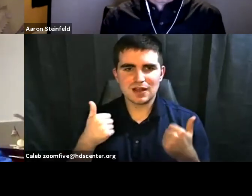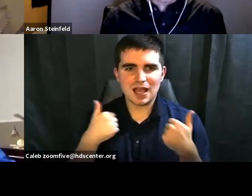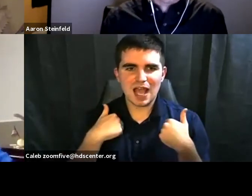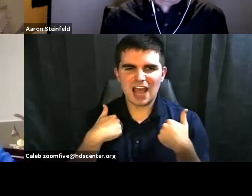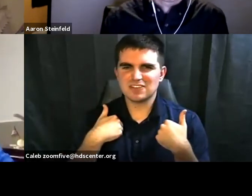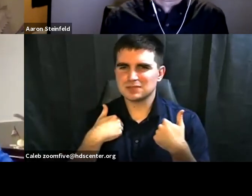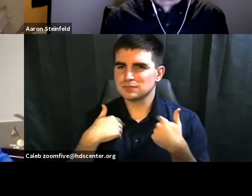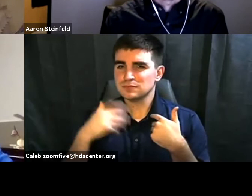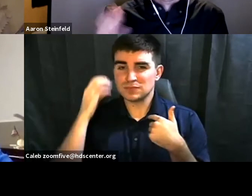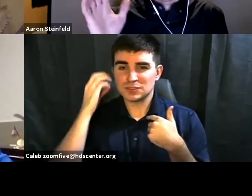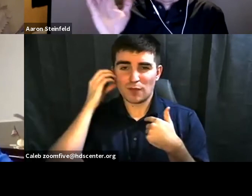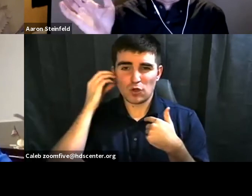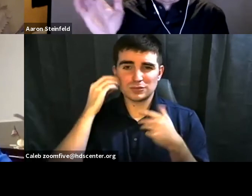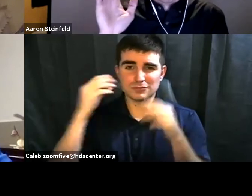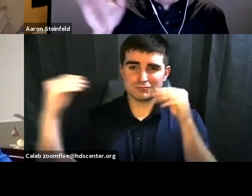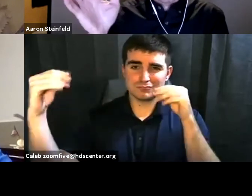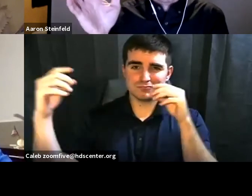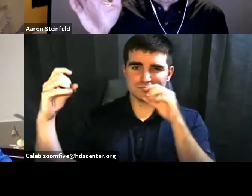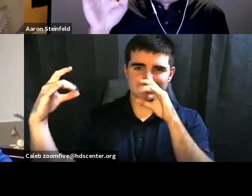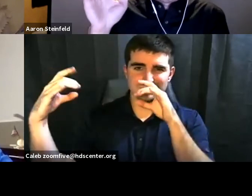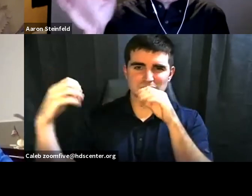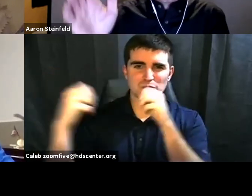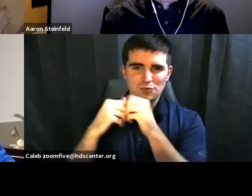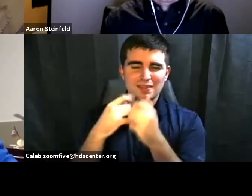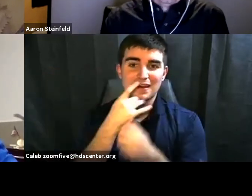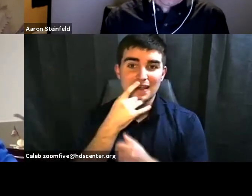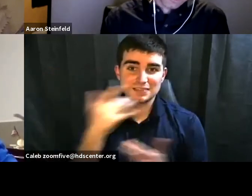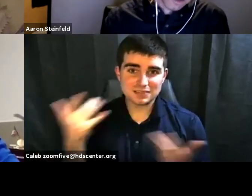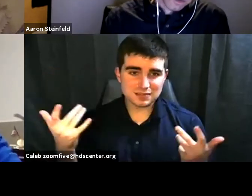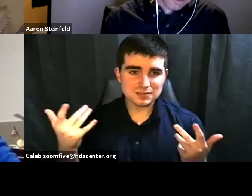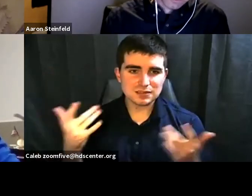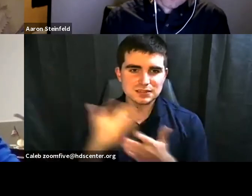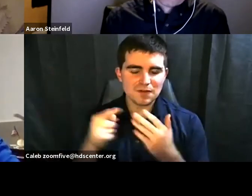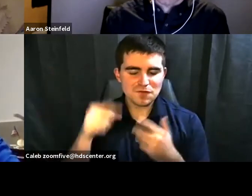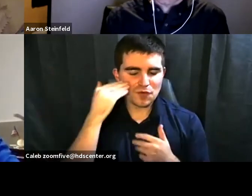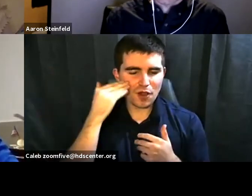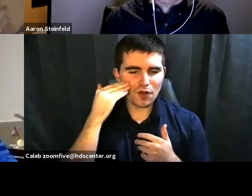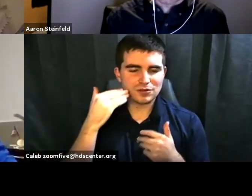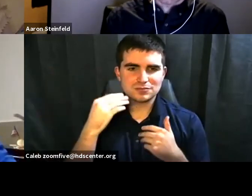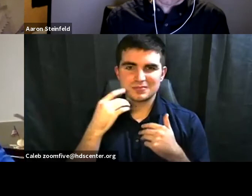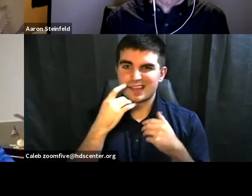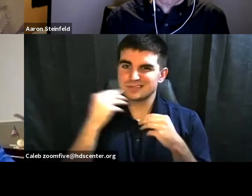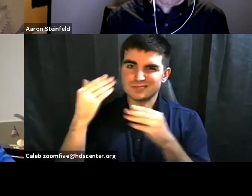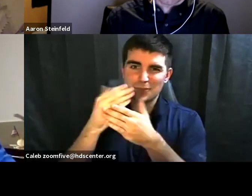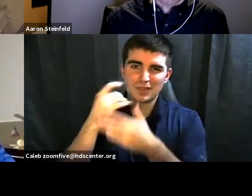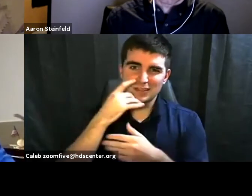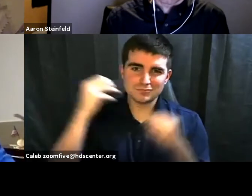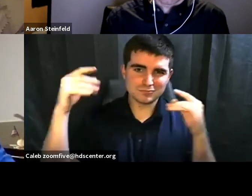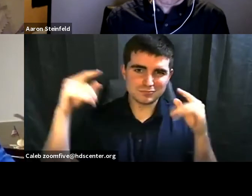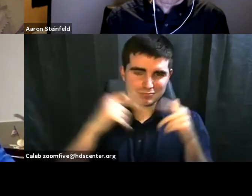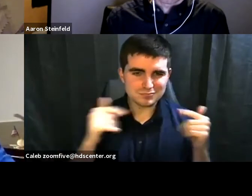to lights. And so some of you know that there are lights in parts of the city that are,